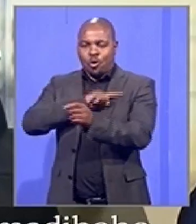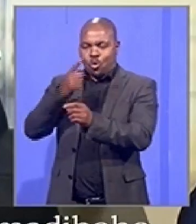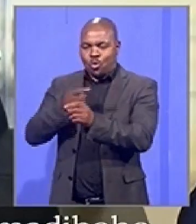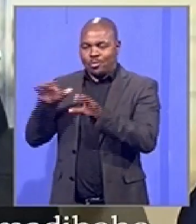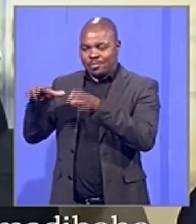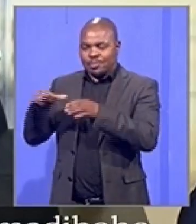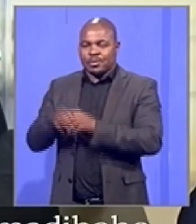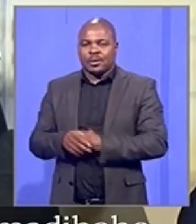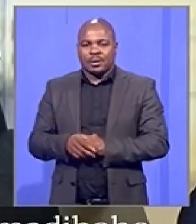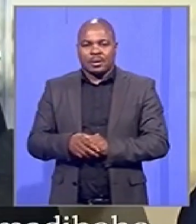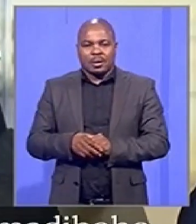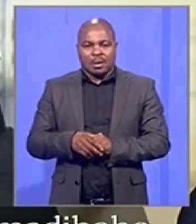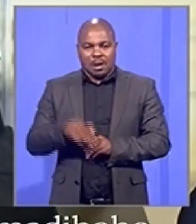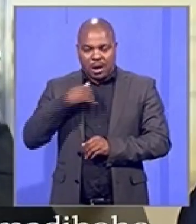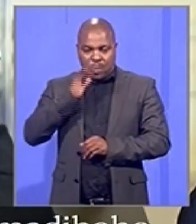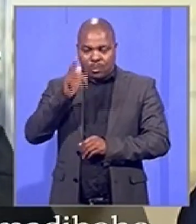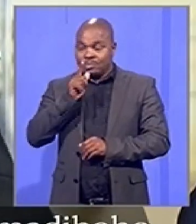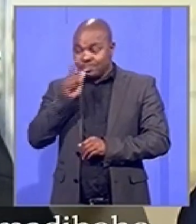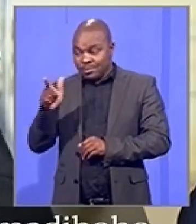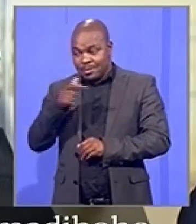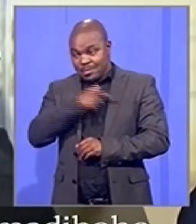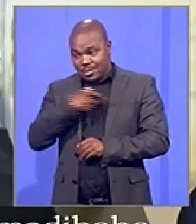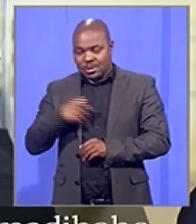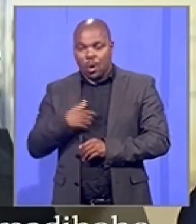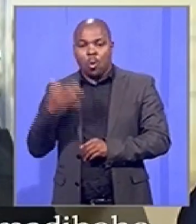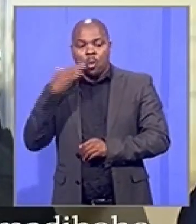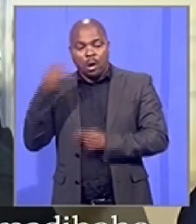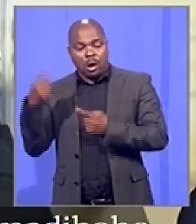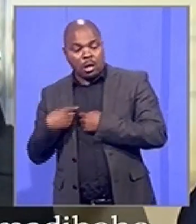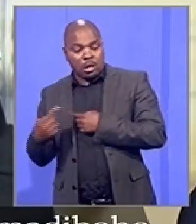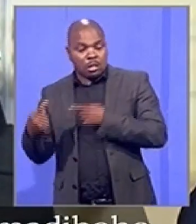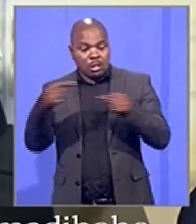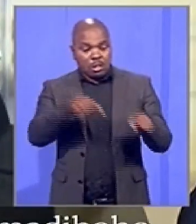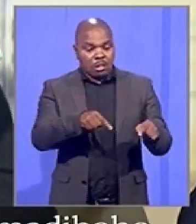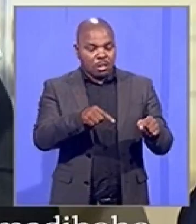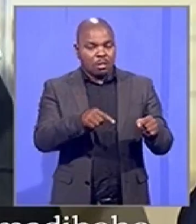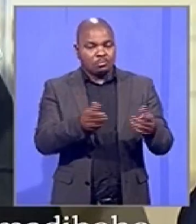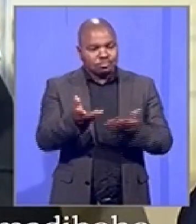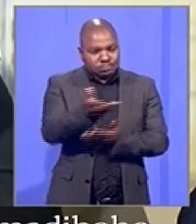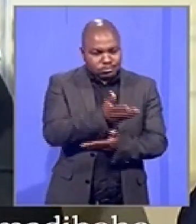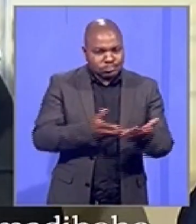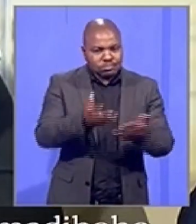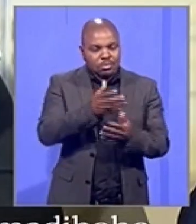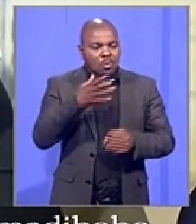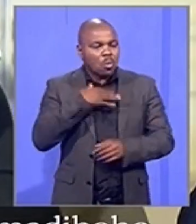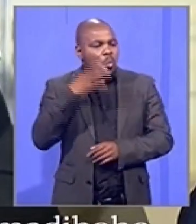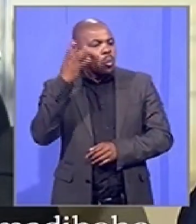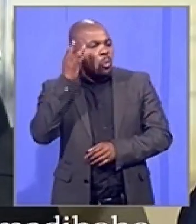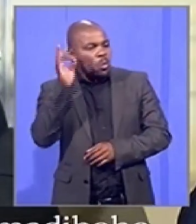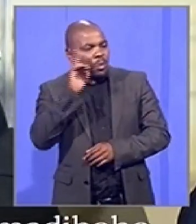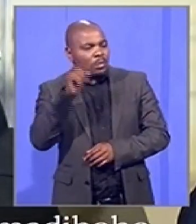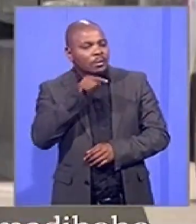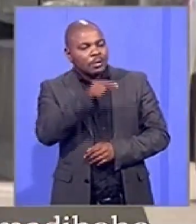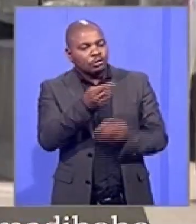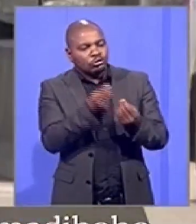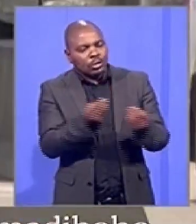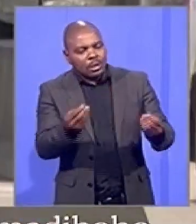Then I will say to the president, during our visit, the issue of unaccompanied children was also